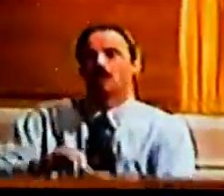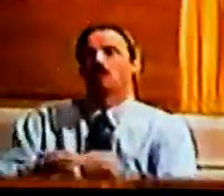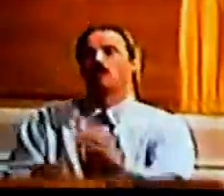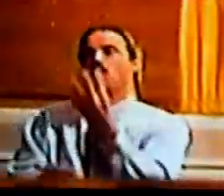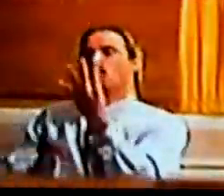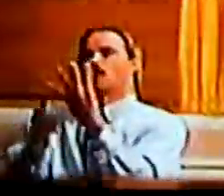we had to talk about eight of them